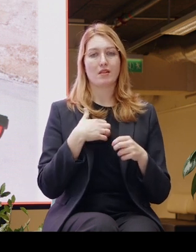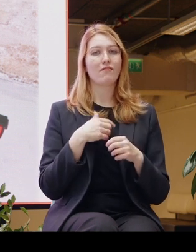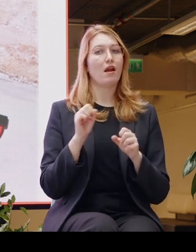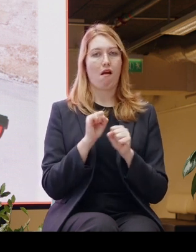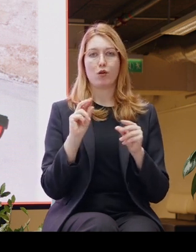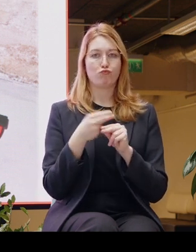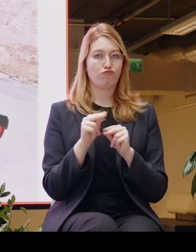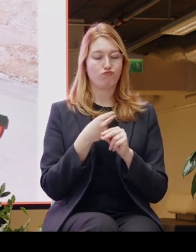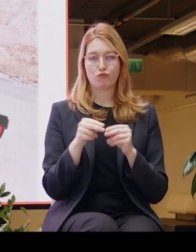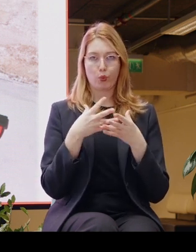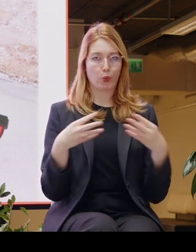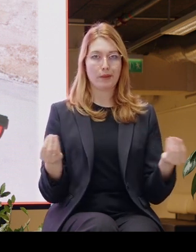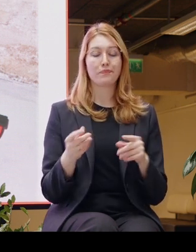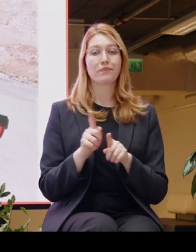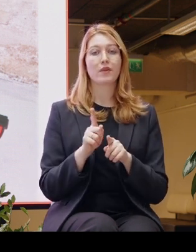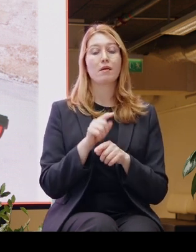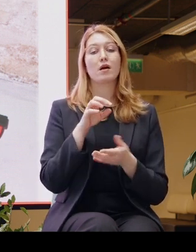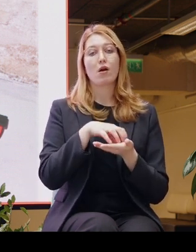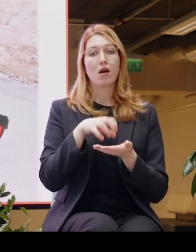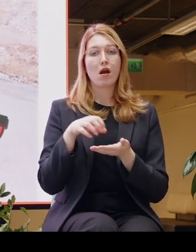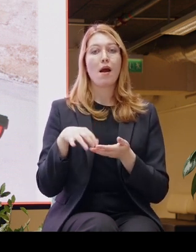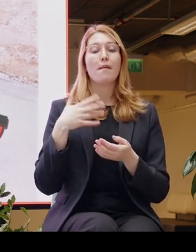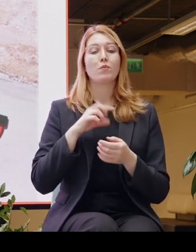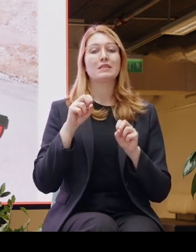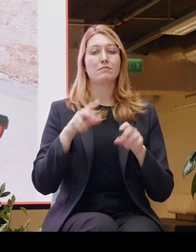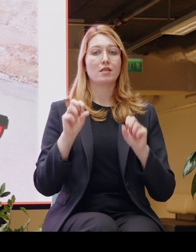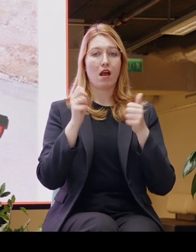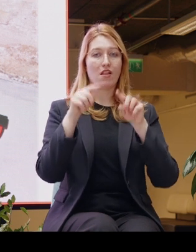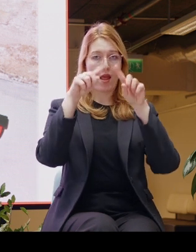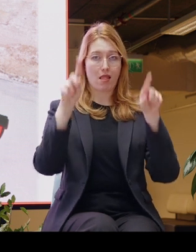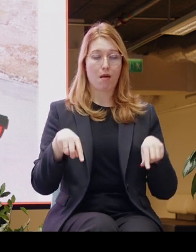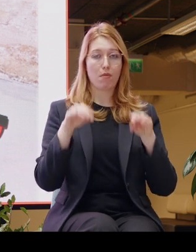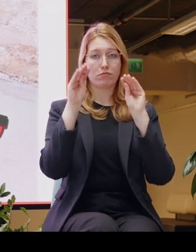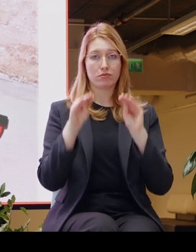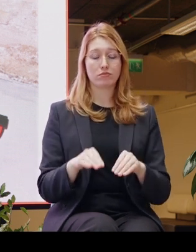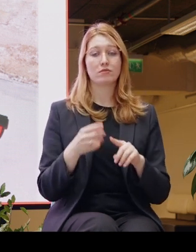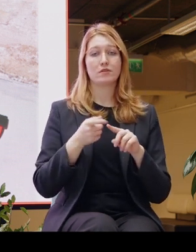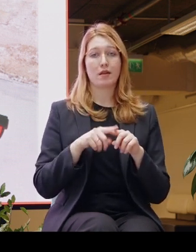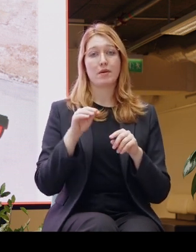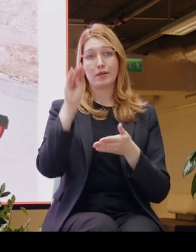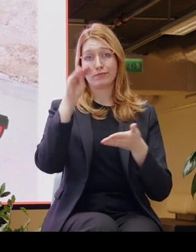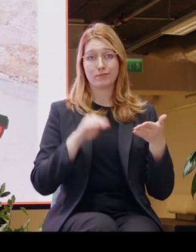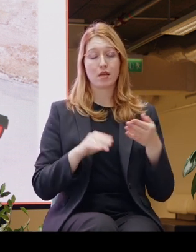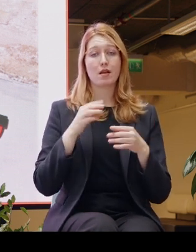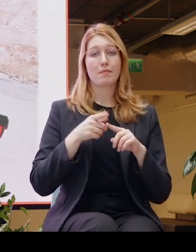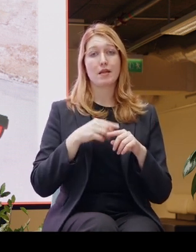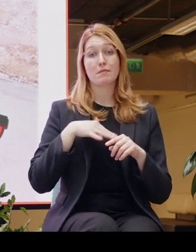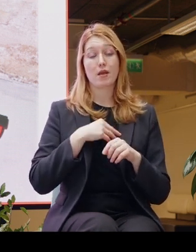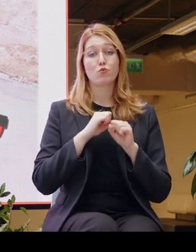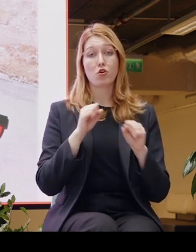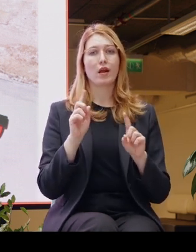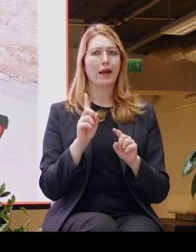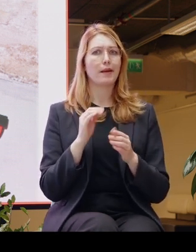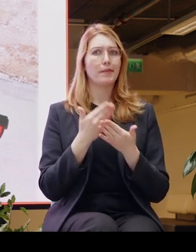them. On the object, we're filling up the form. We have a little helpers because we need to make sure that the ramps